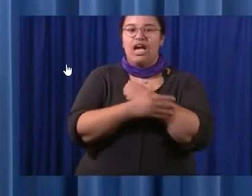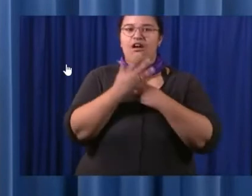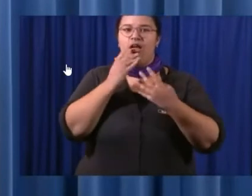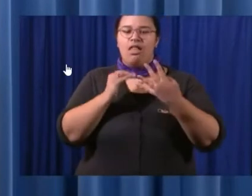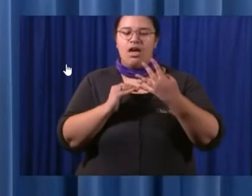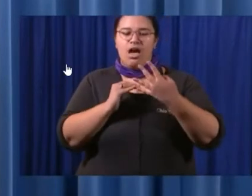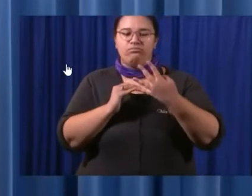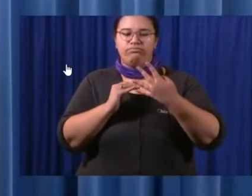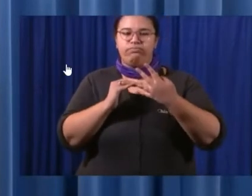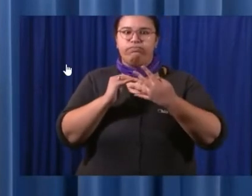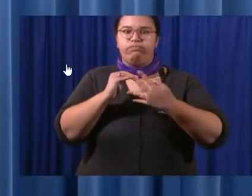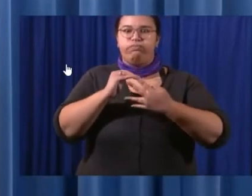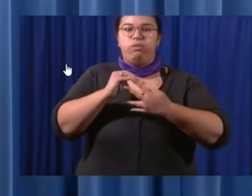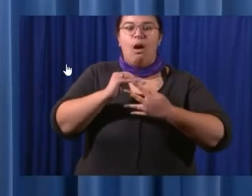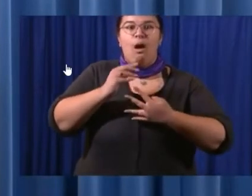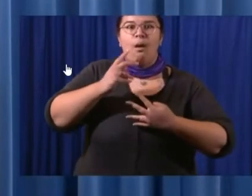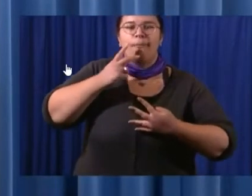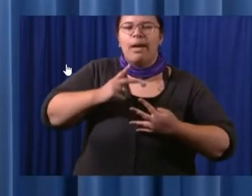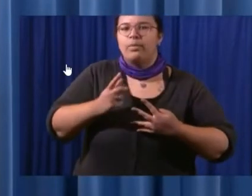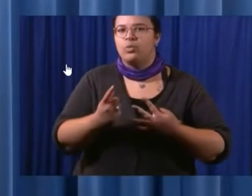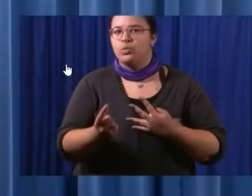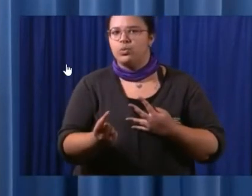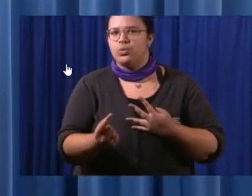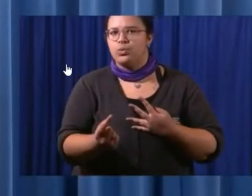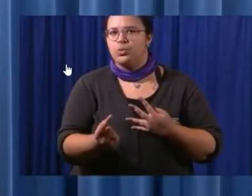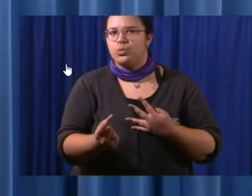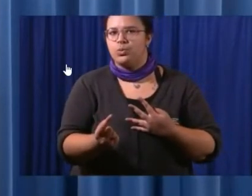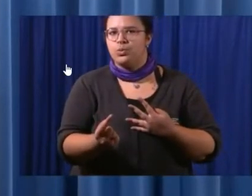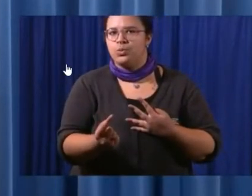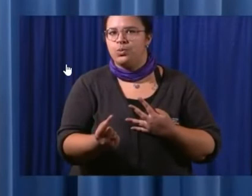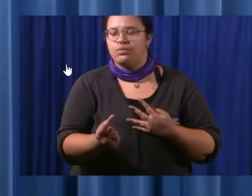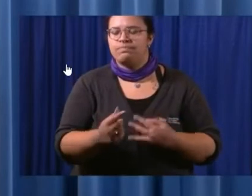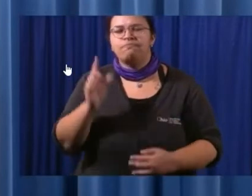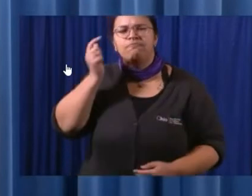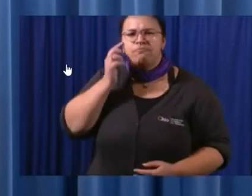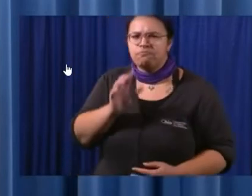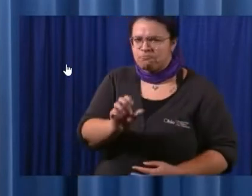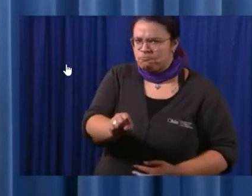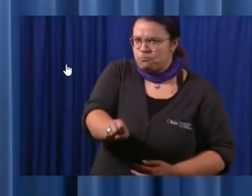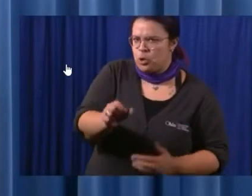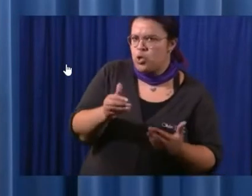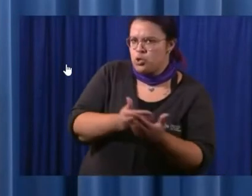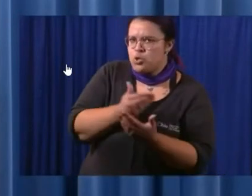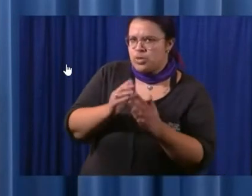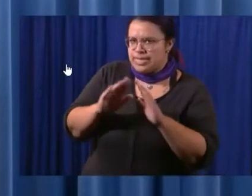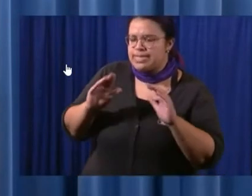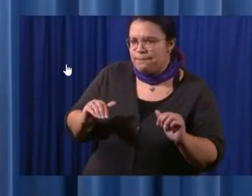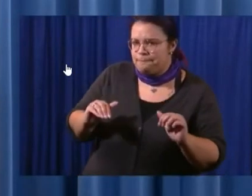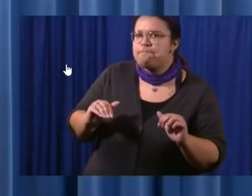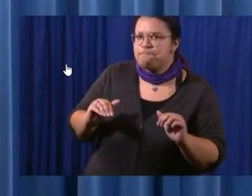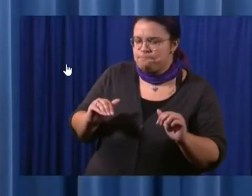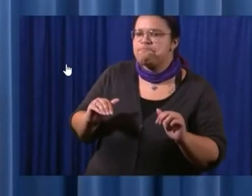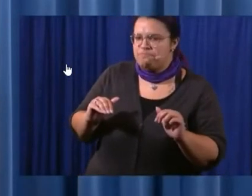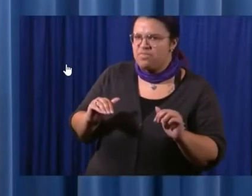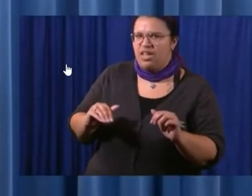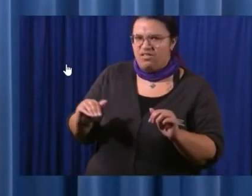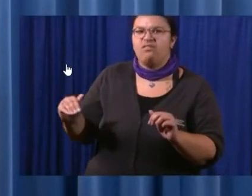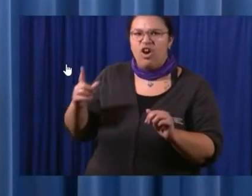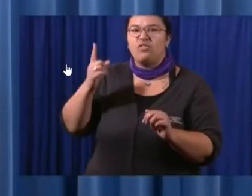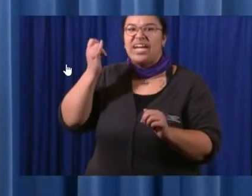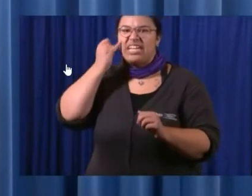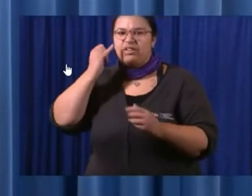It is the new system, I think, is the best that we can come up with, because it takes a lot